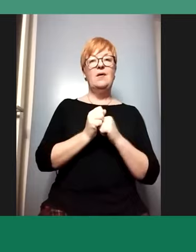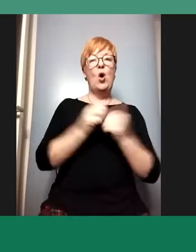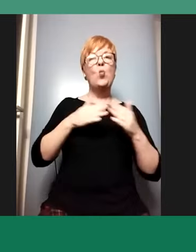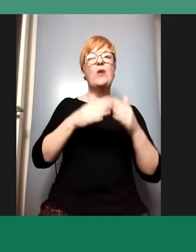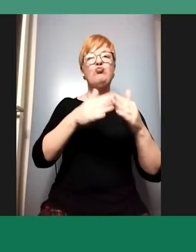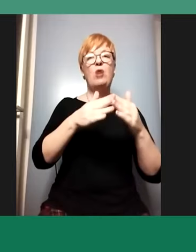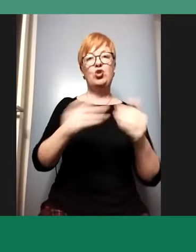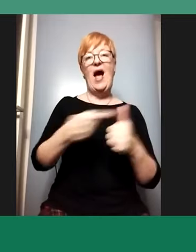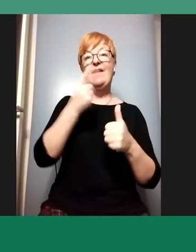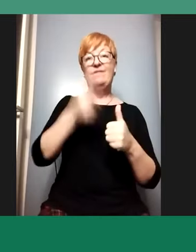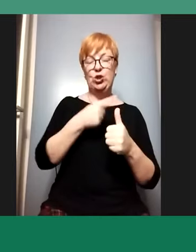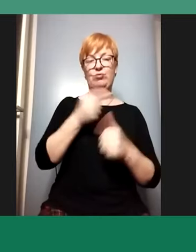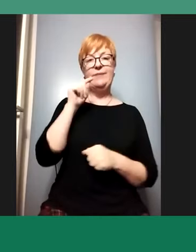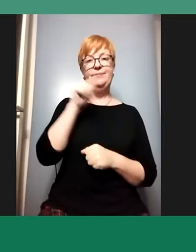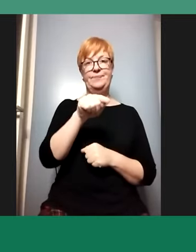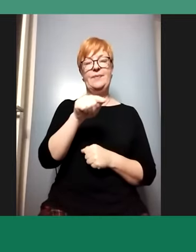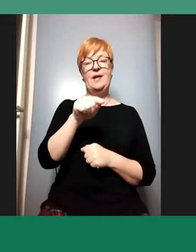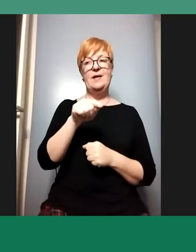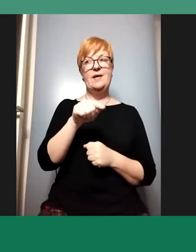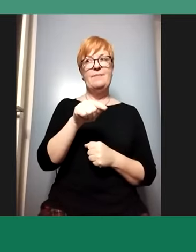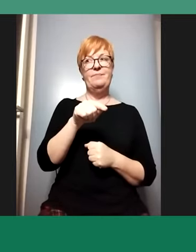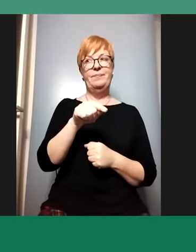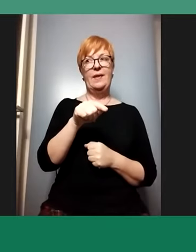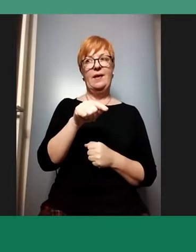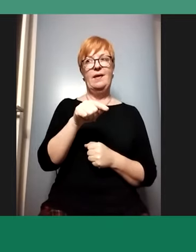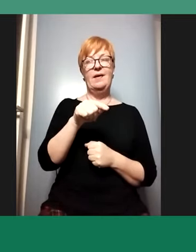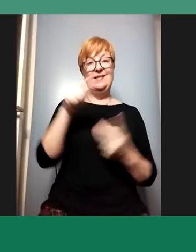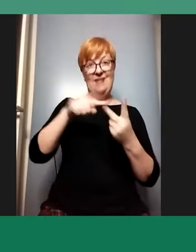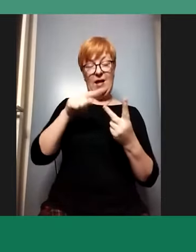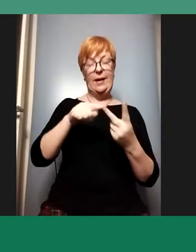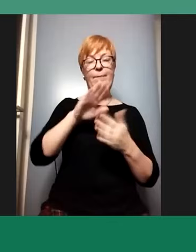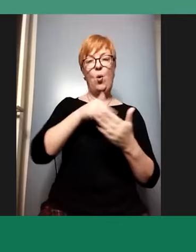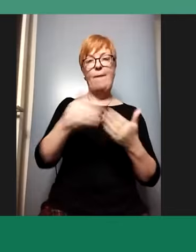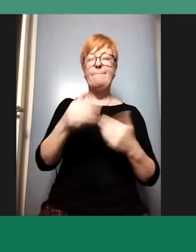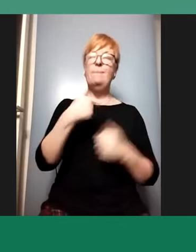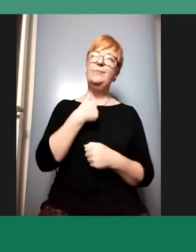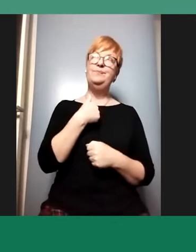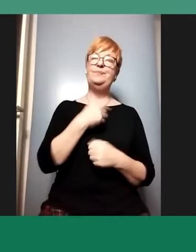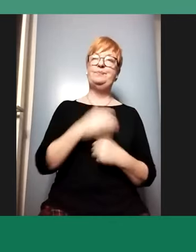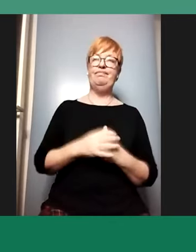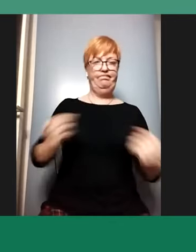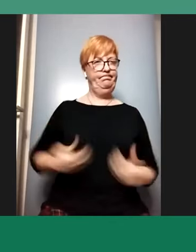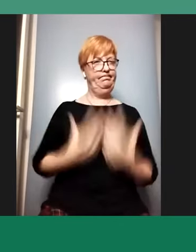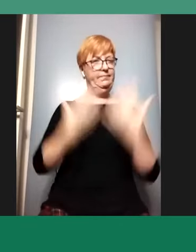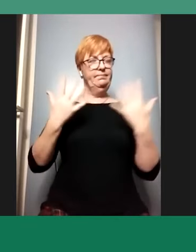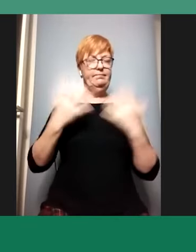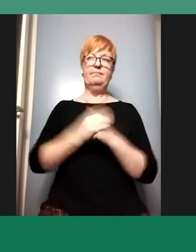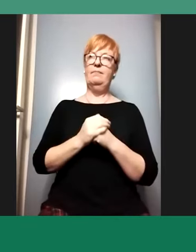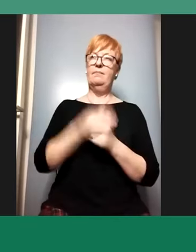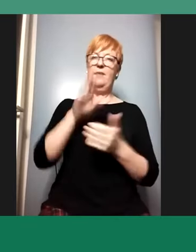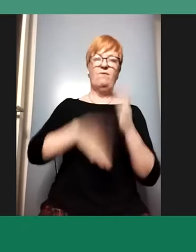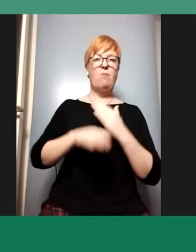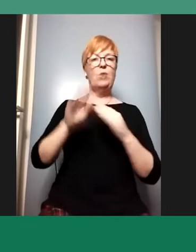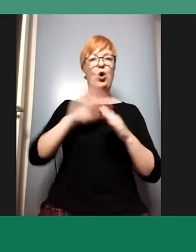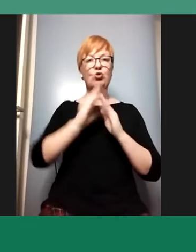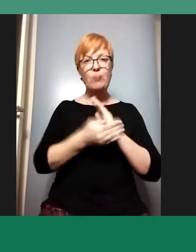And this is the second poem. And I was really inspired by reading accounts by Caribbean soldiers who actually fought